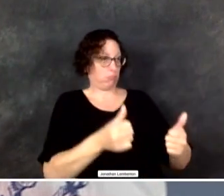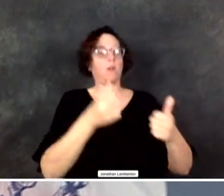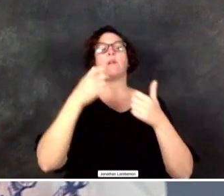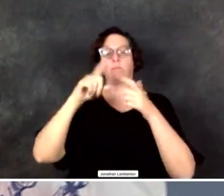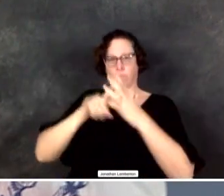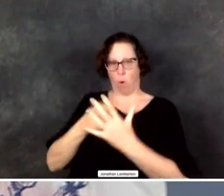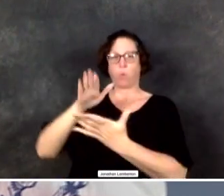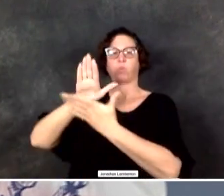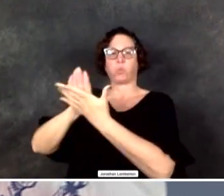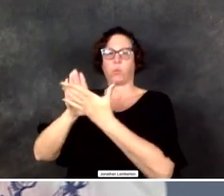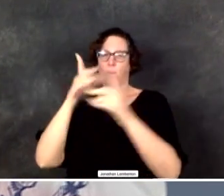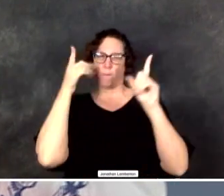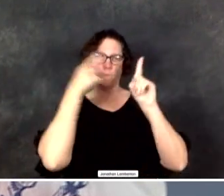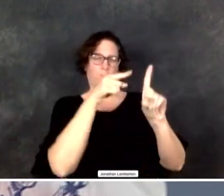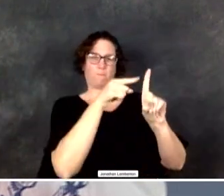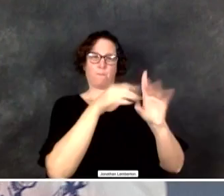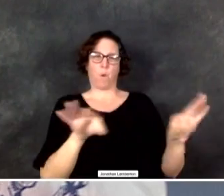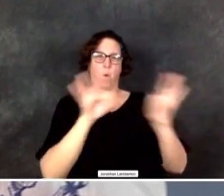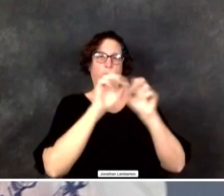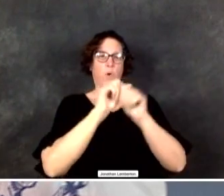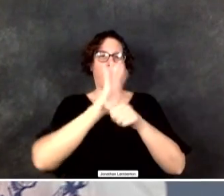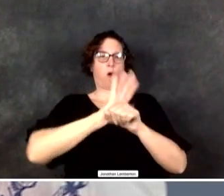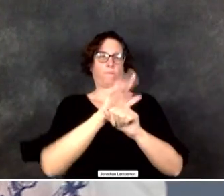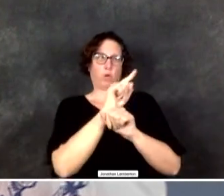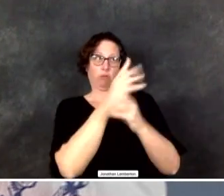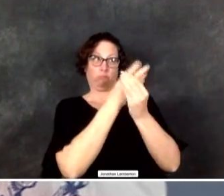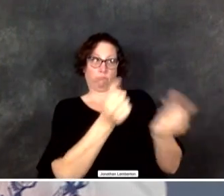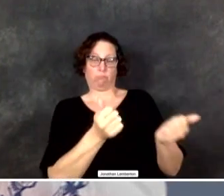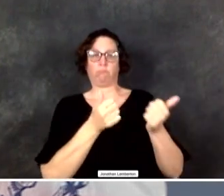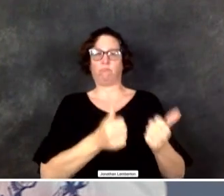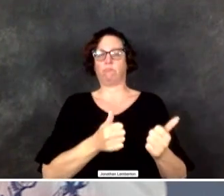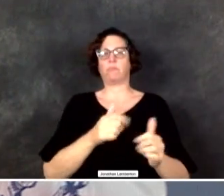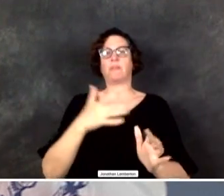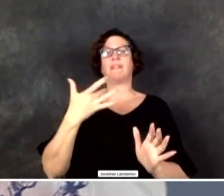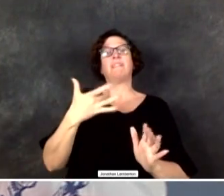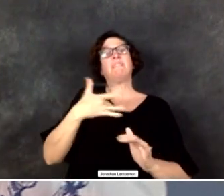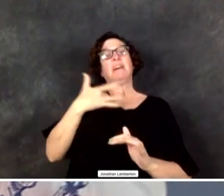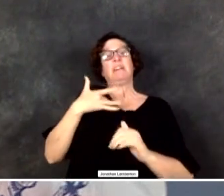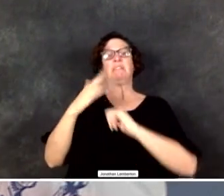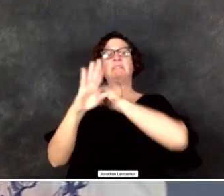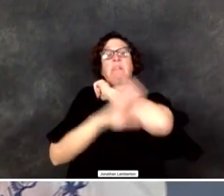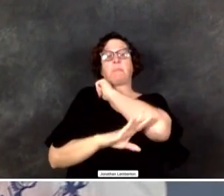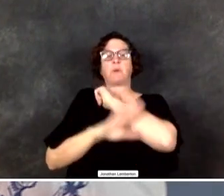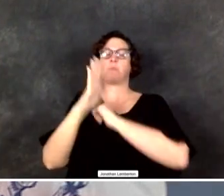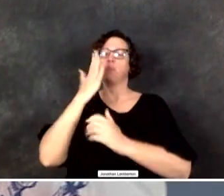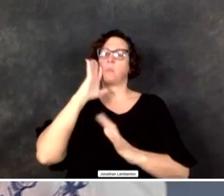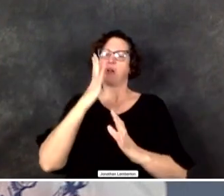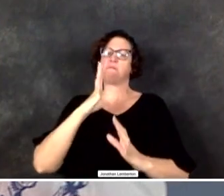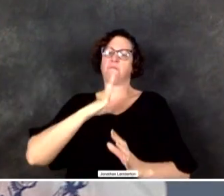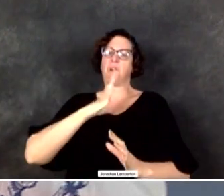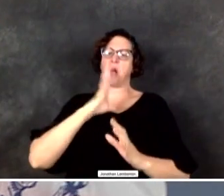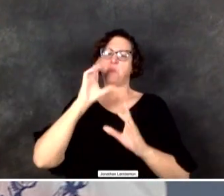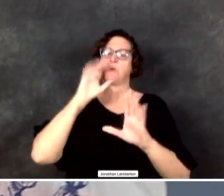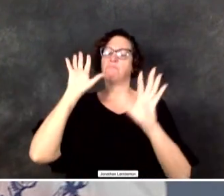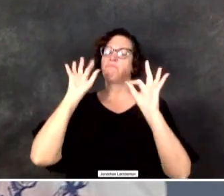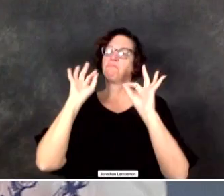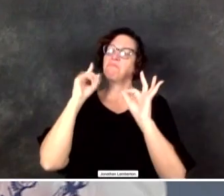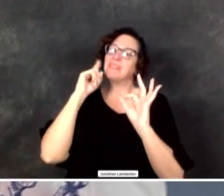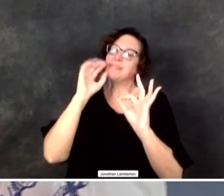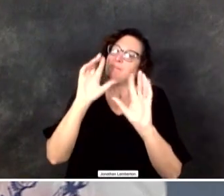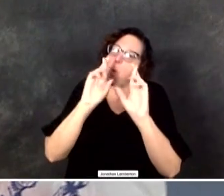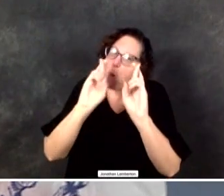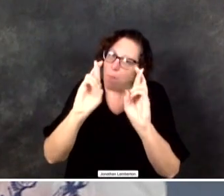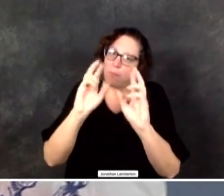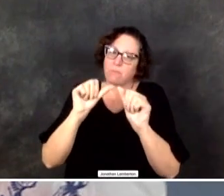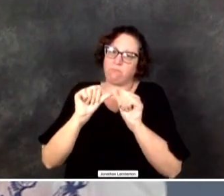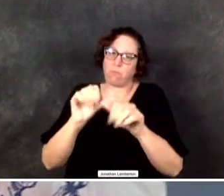September is a good date to think about when things get more fully back to normal. And we know it